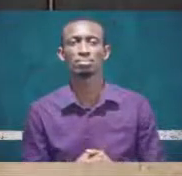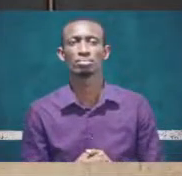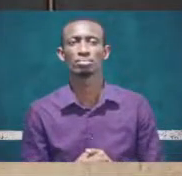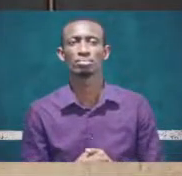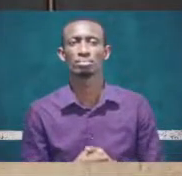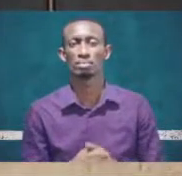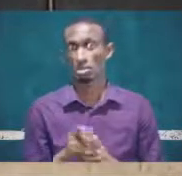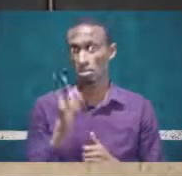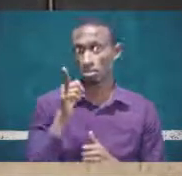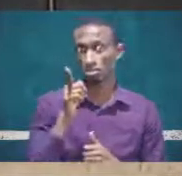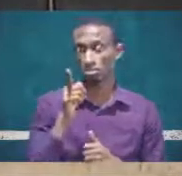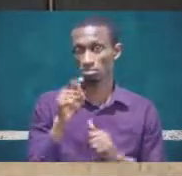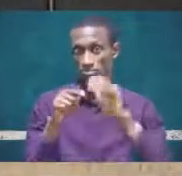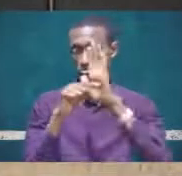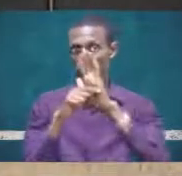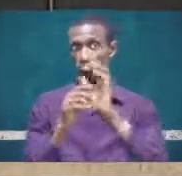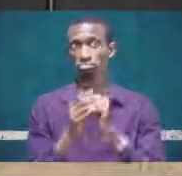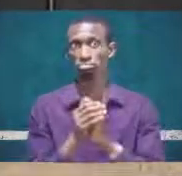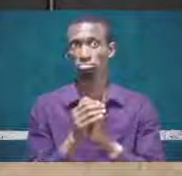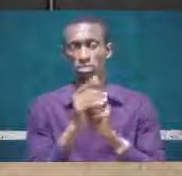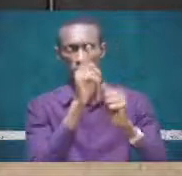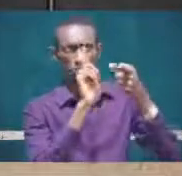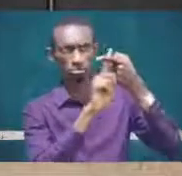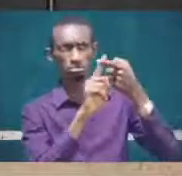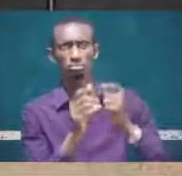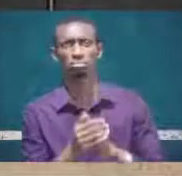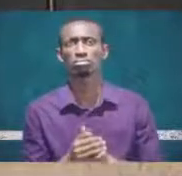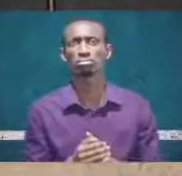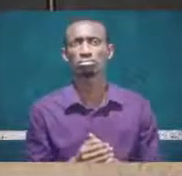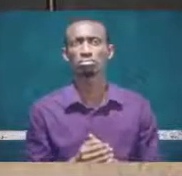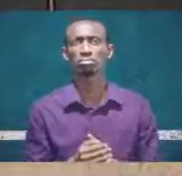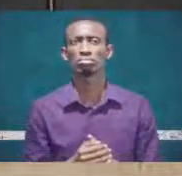So this is minus and positive.